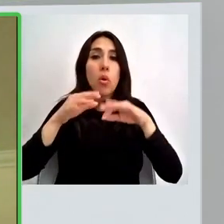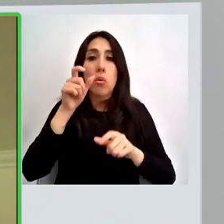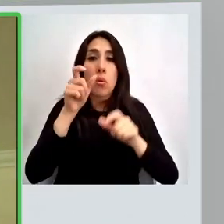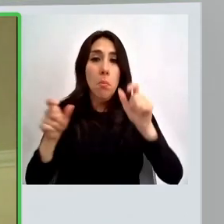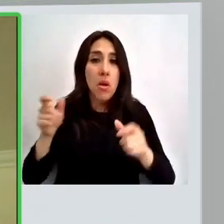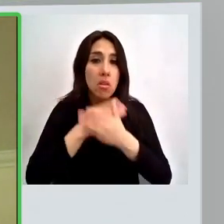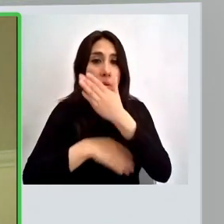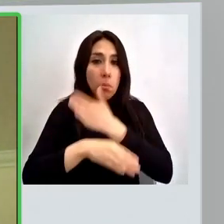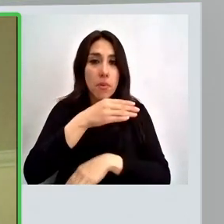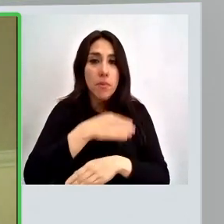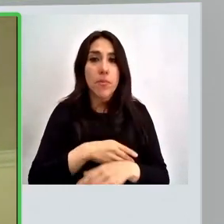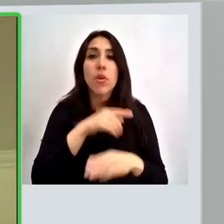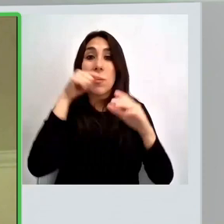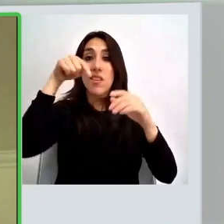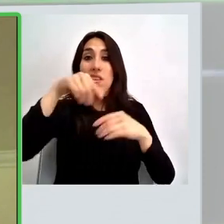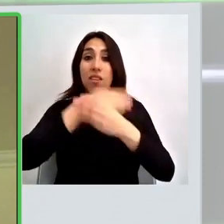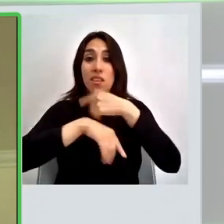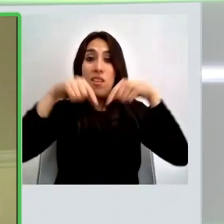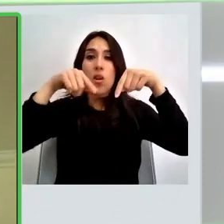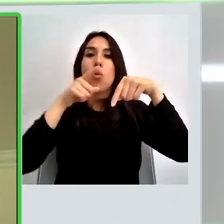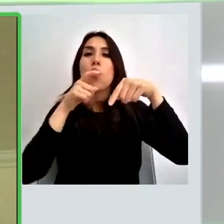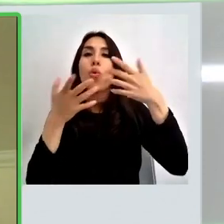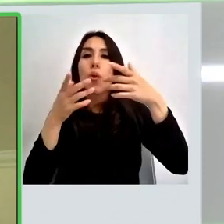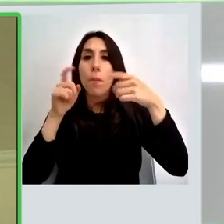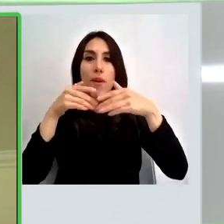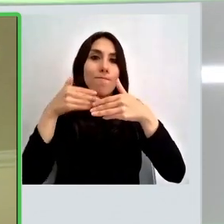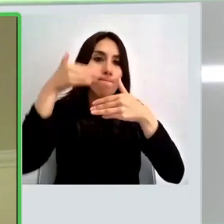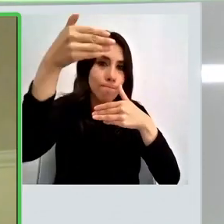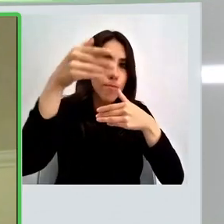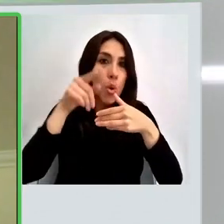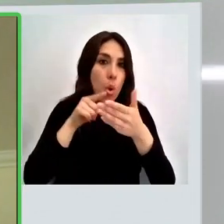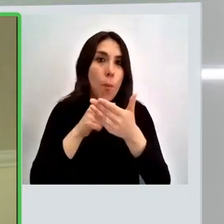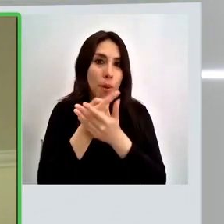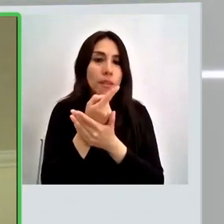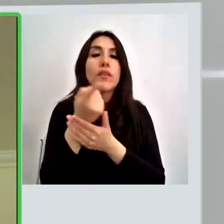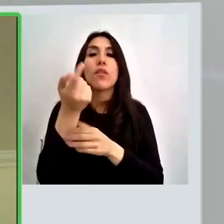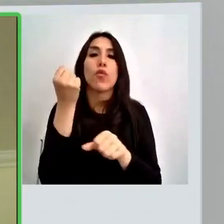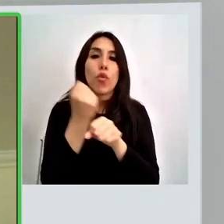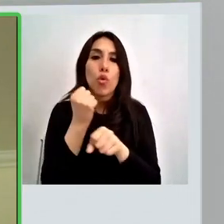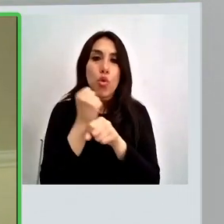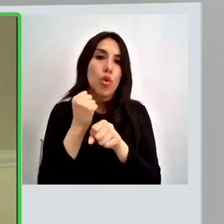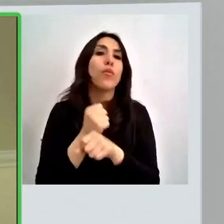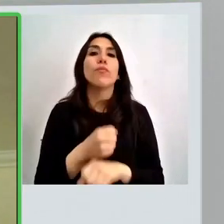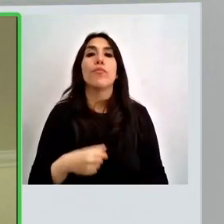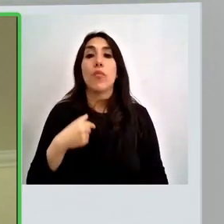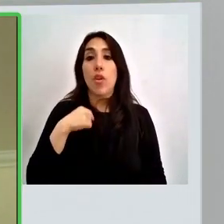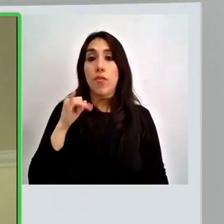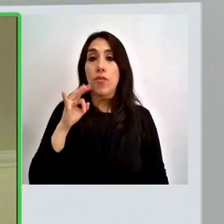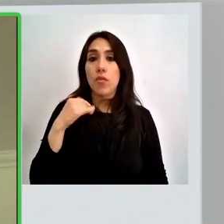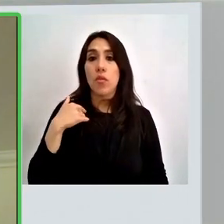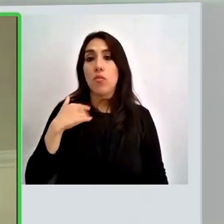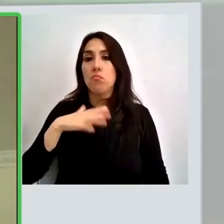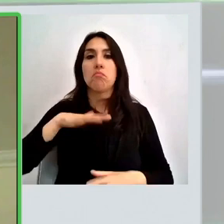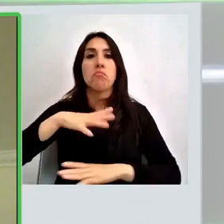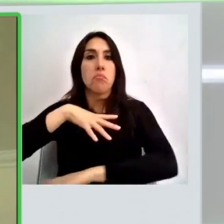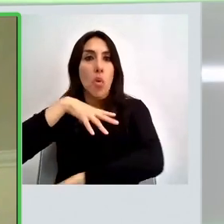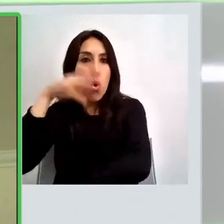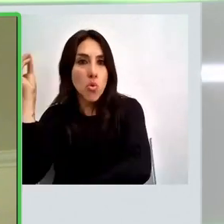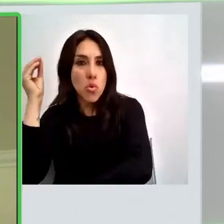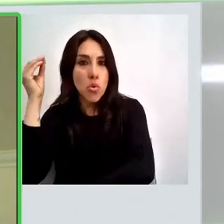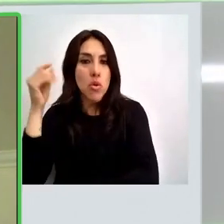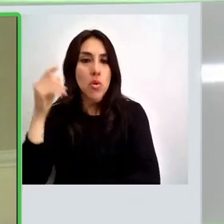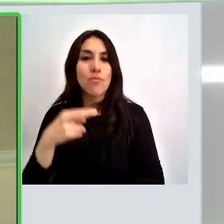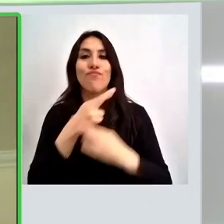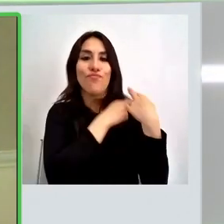And so since I've retired from the United States Senate, I have focused my efforts mainly on that issue, and